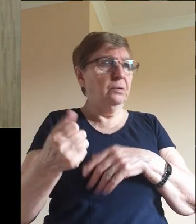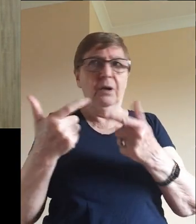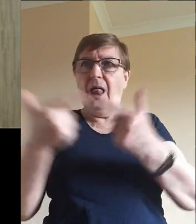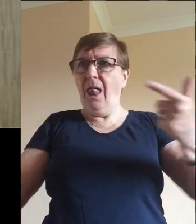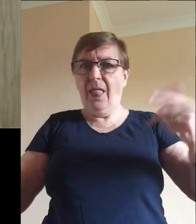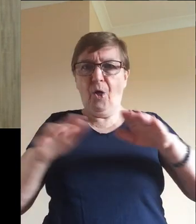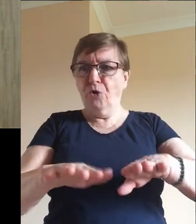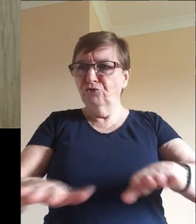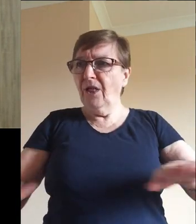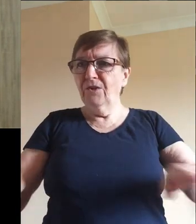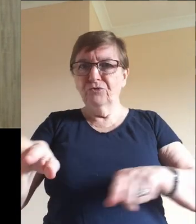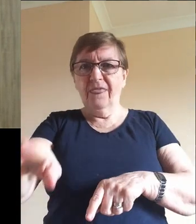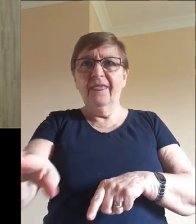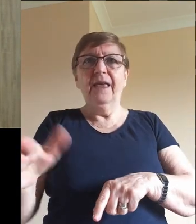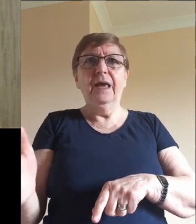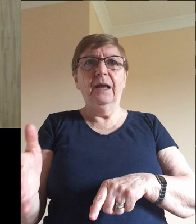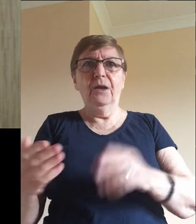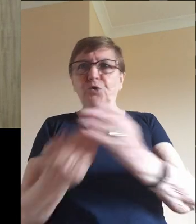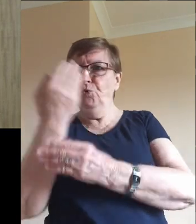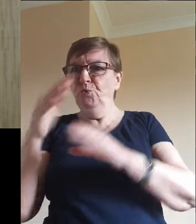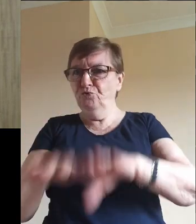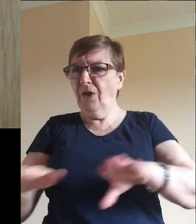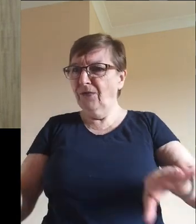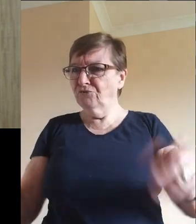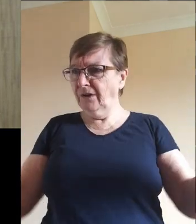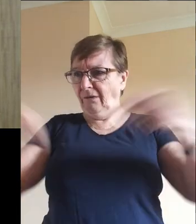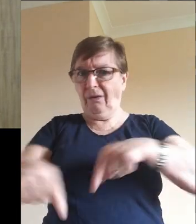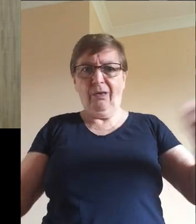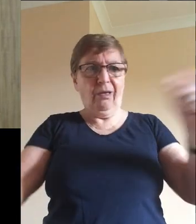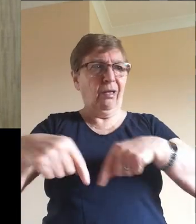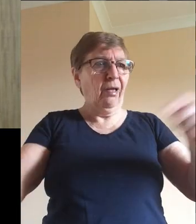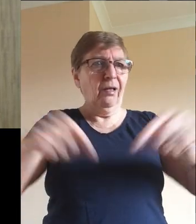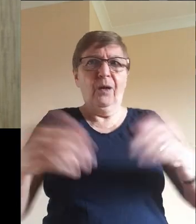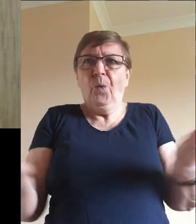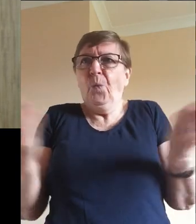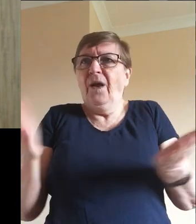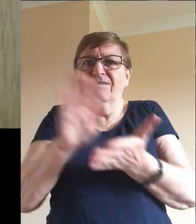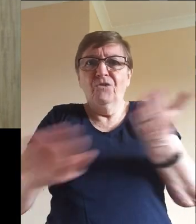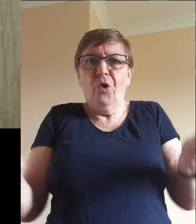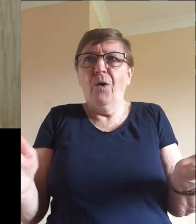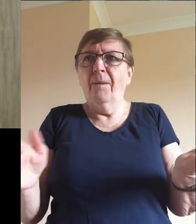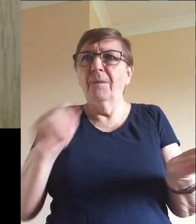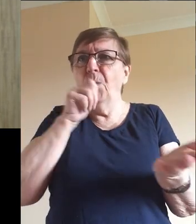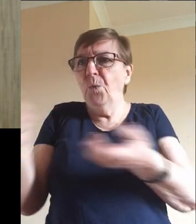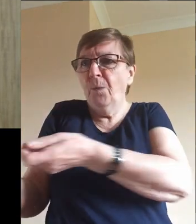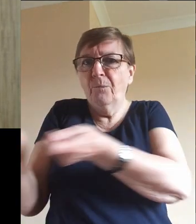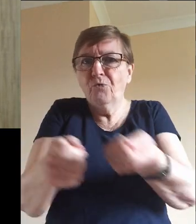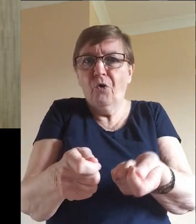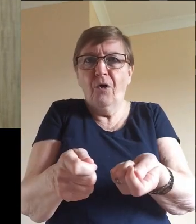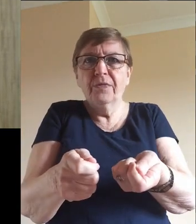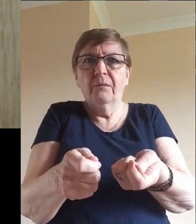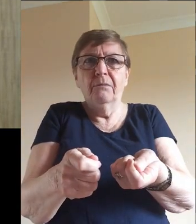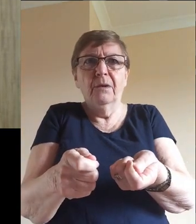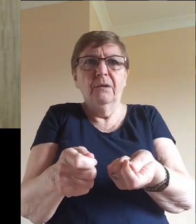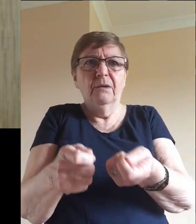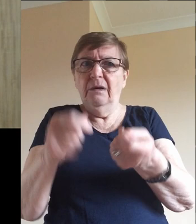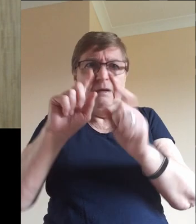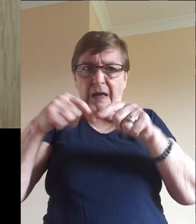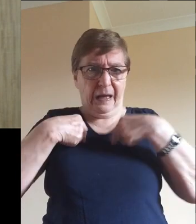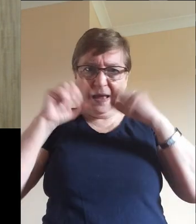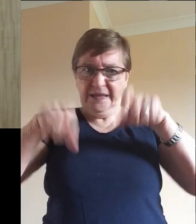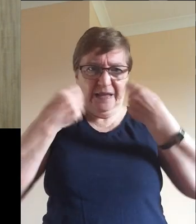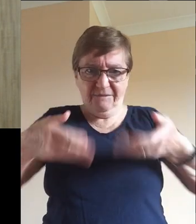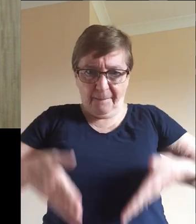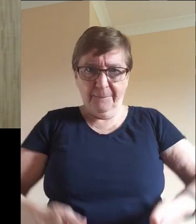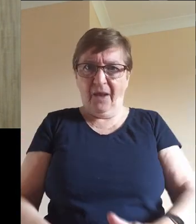of children there. Umpteen new children had come to the house. Where did they come from? Who brought them? Did we give birth to them overnight?